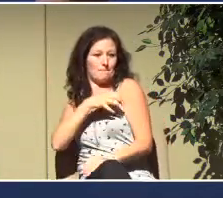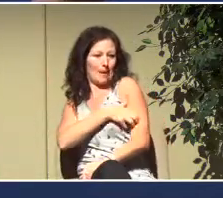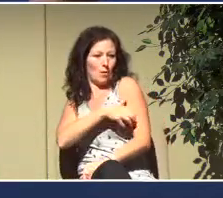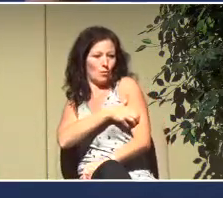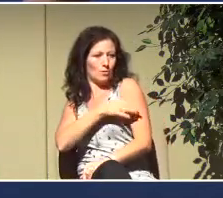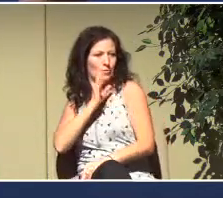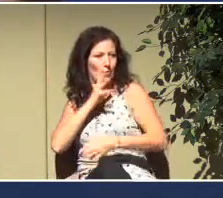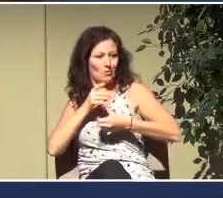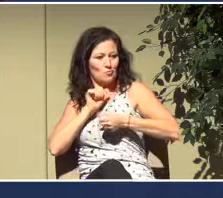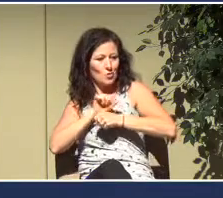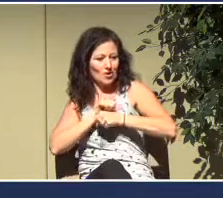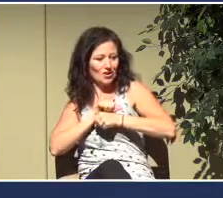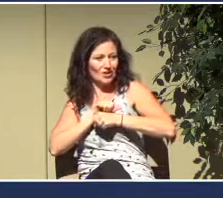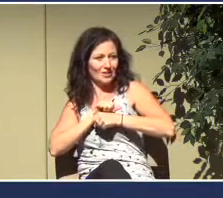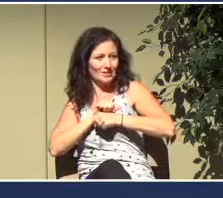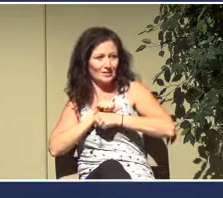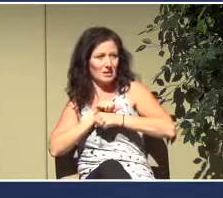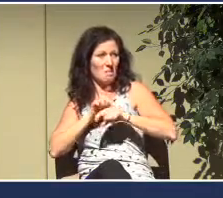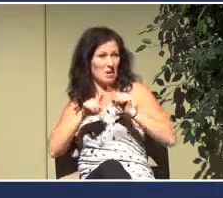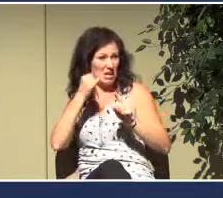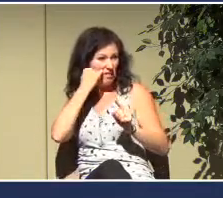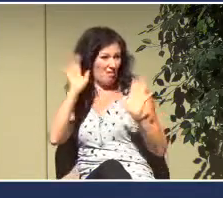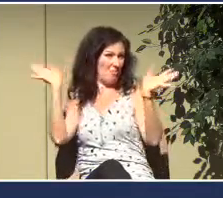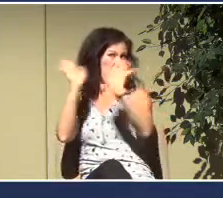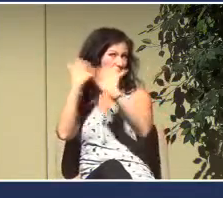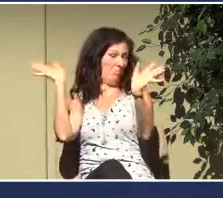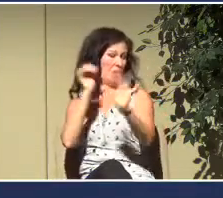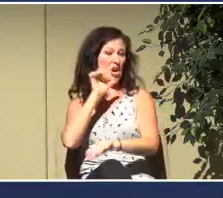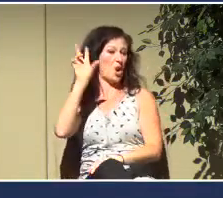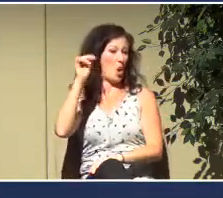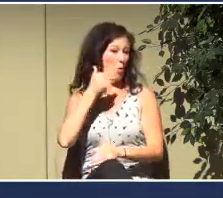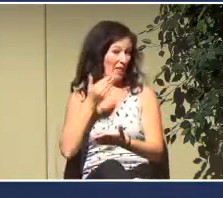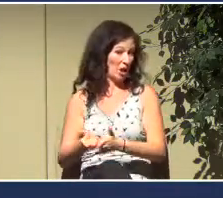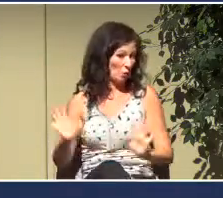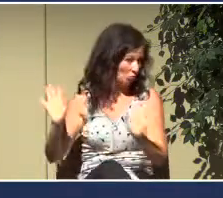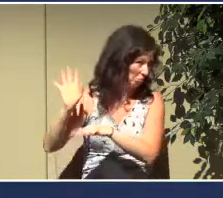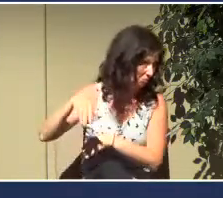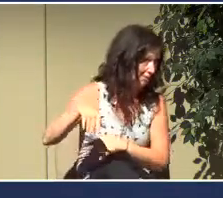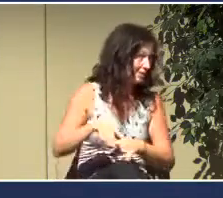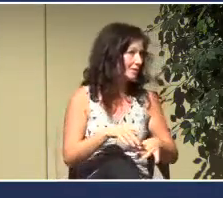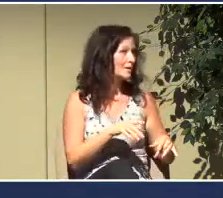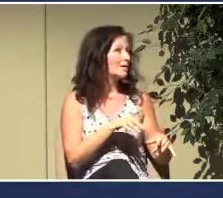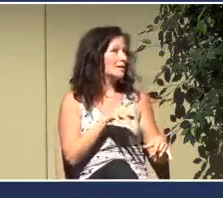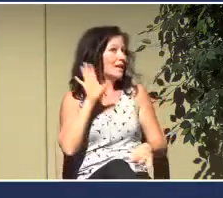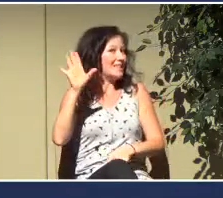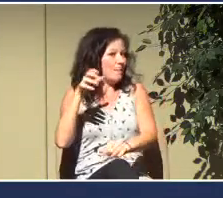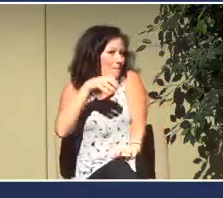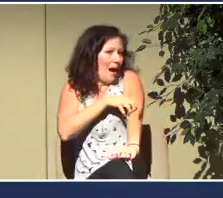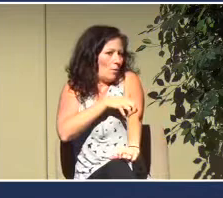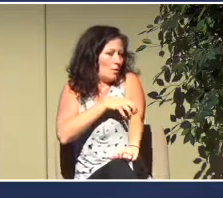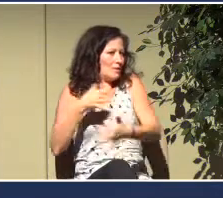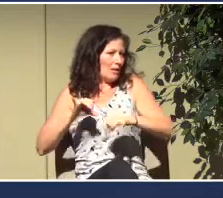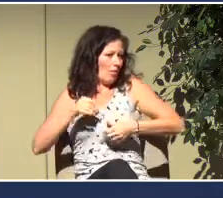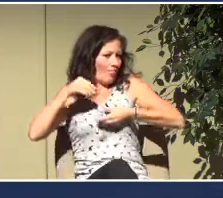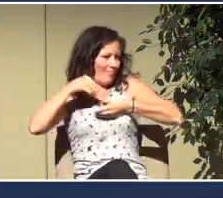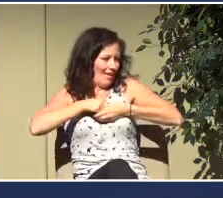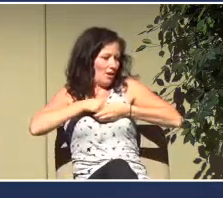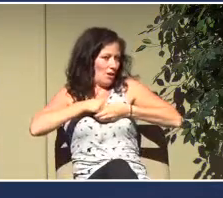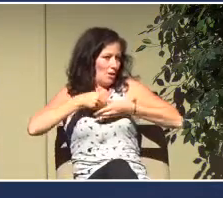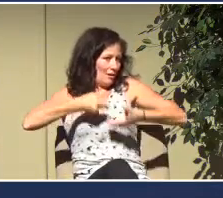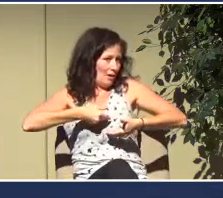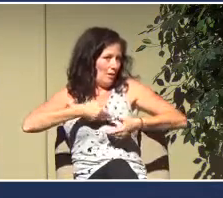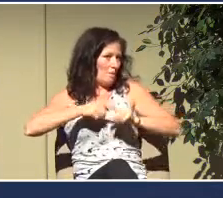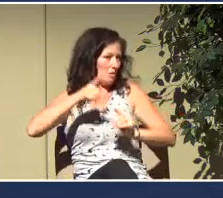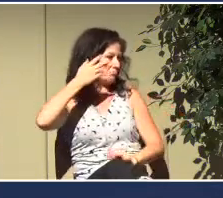out. But if you say no thanks and turn to sin, his power is still there. It's just not having an impact. You're turning